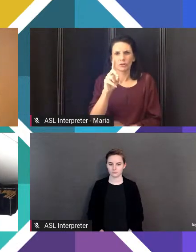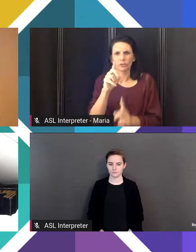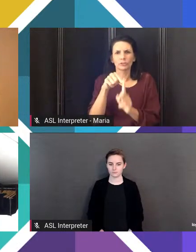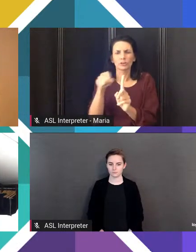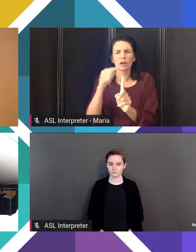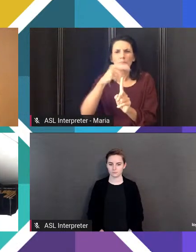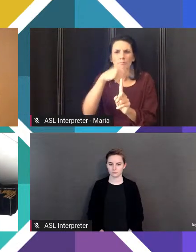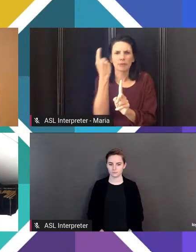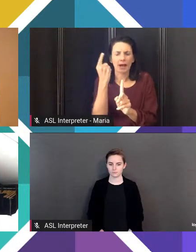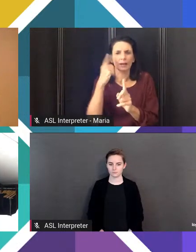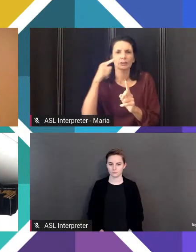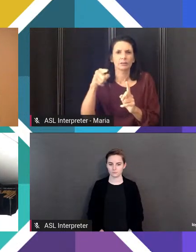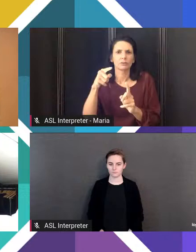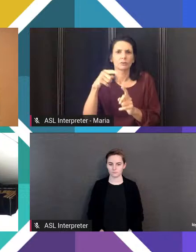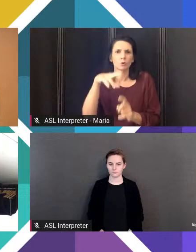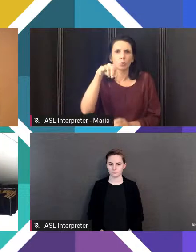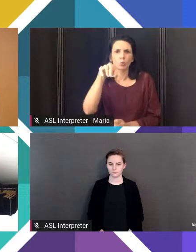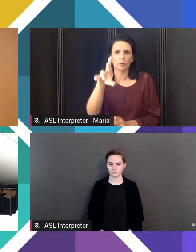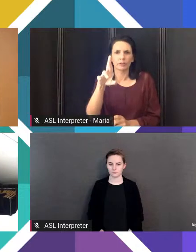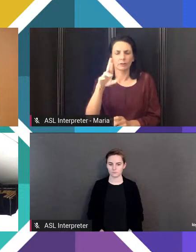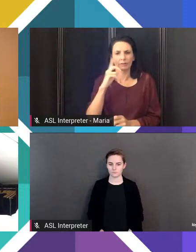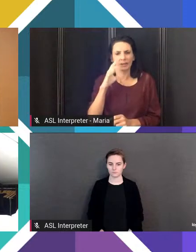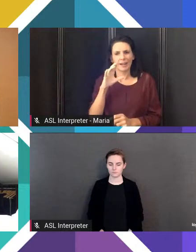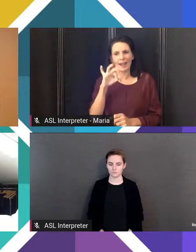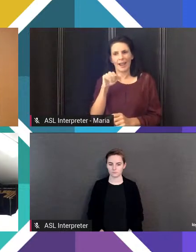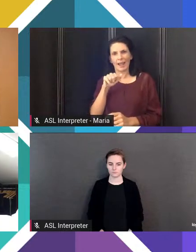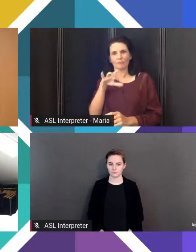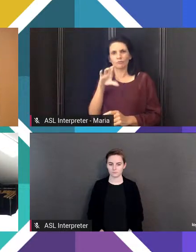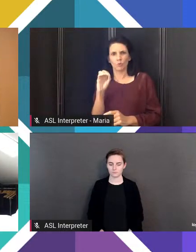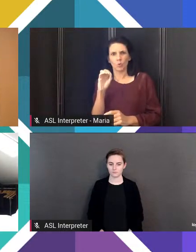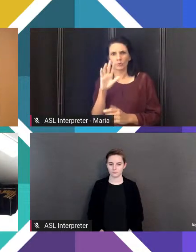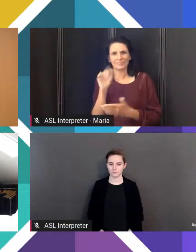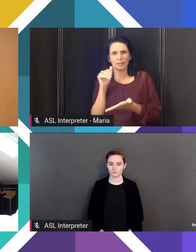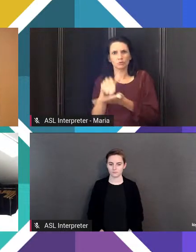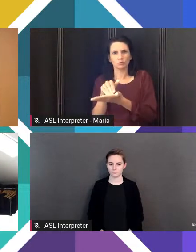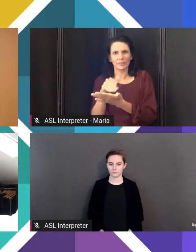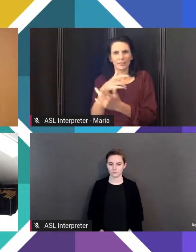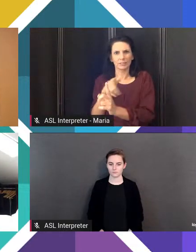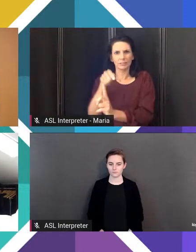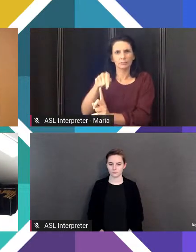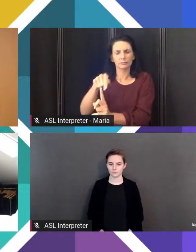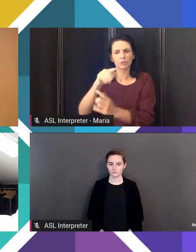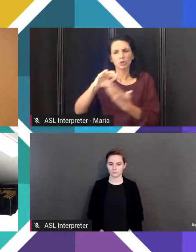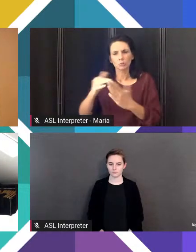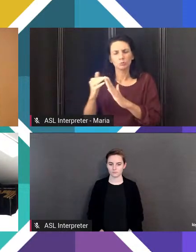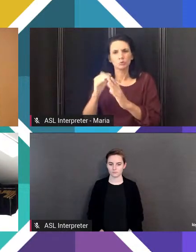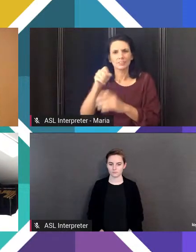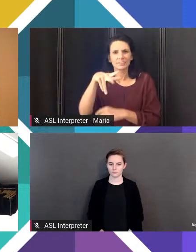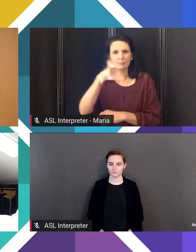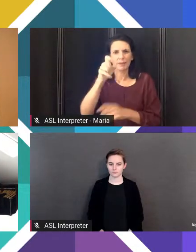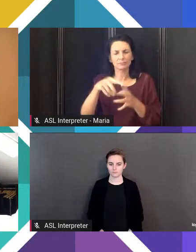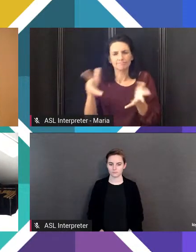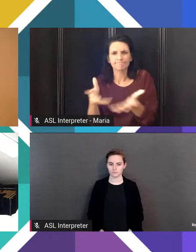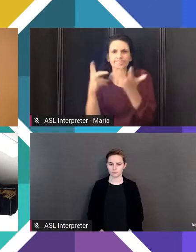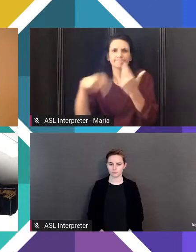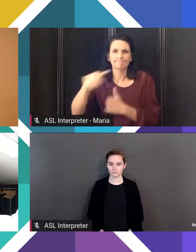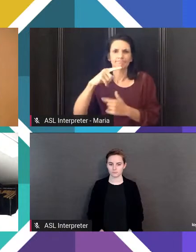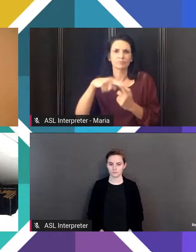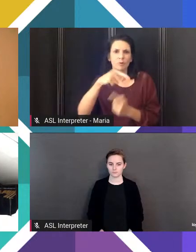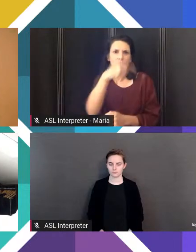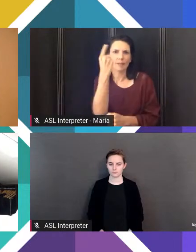Black, queer, Afrocentric community space that uses art and artists to elevate the voices of Black,